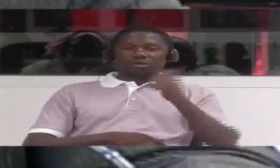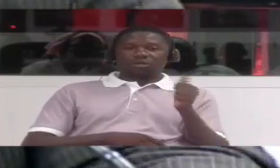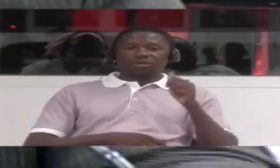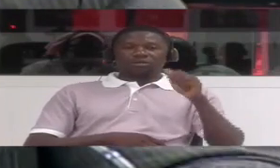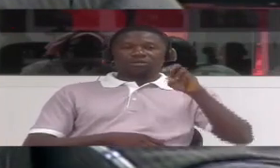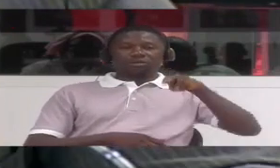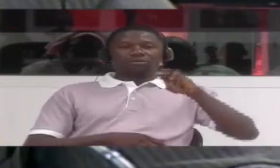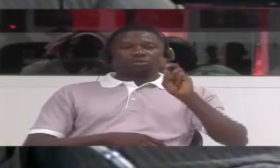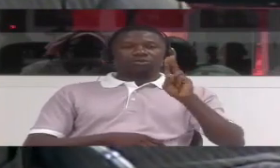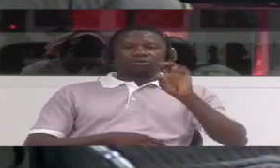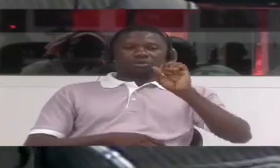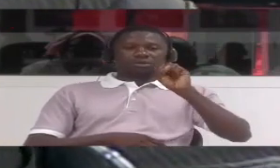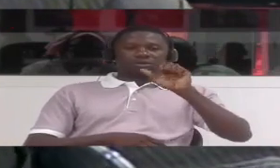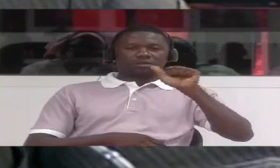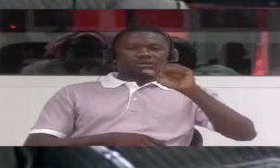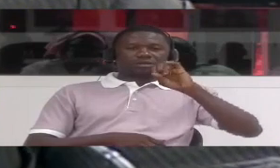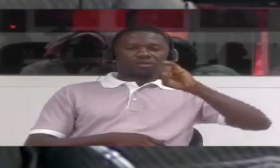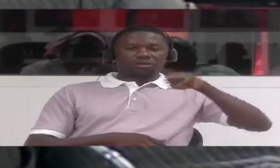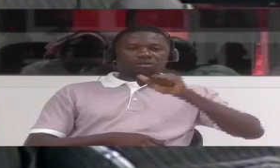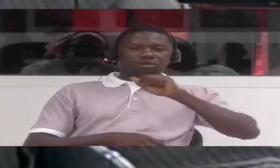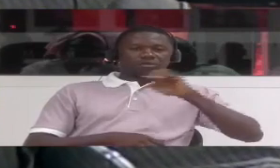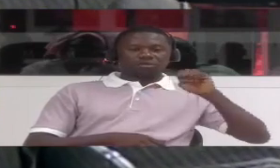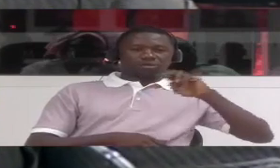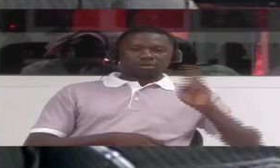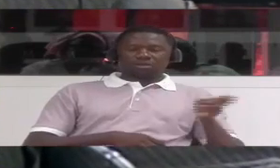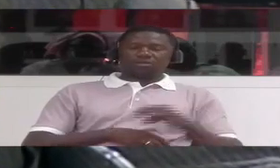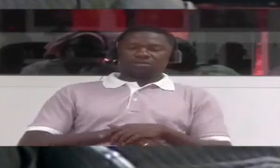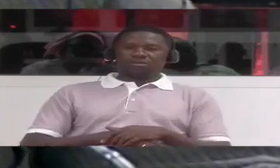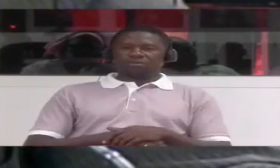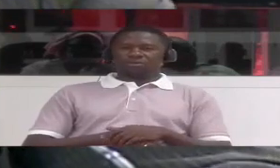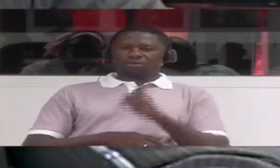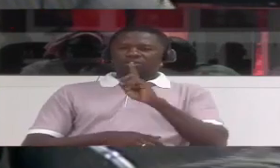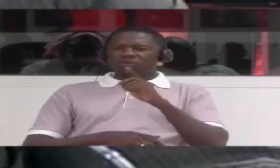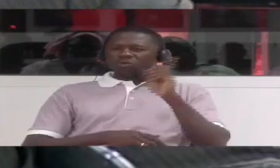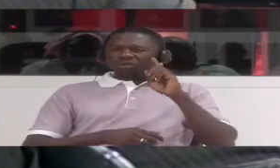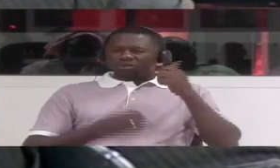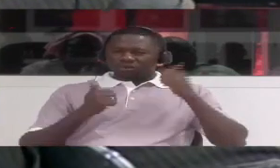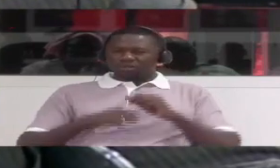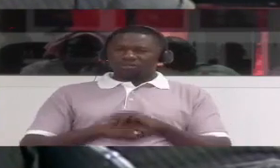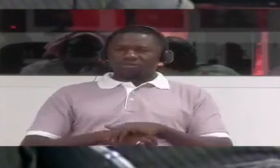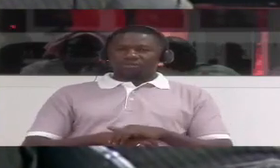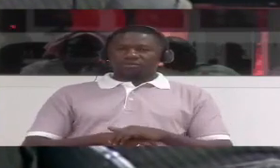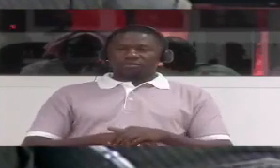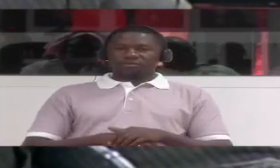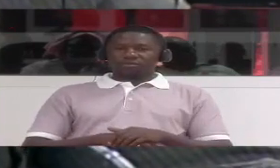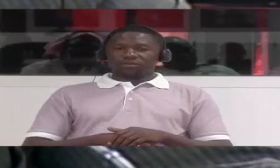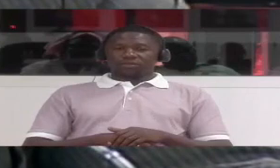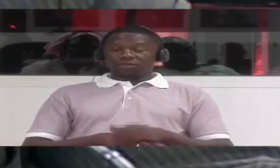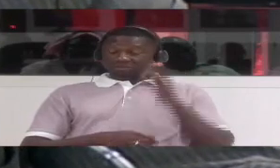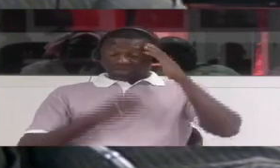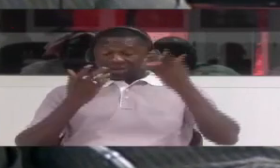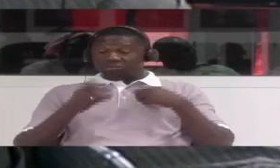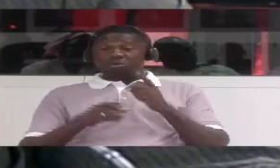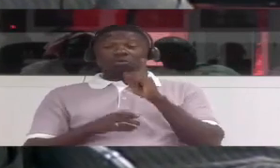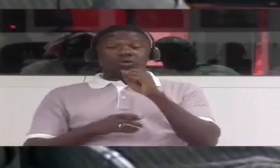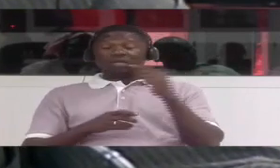was this strange news that one of them was actually beginning to tell stories about how he might have been involved in